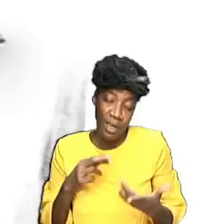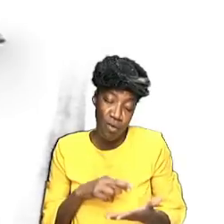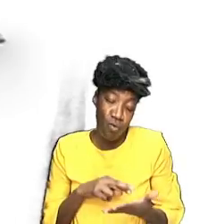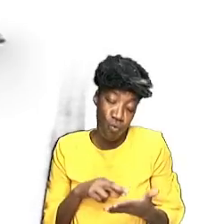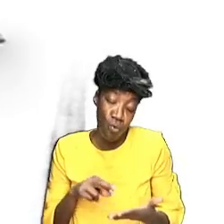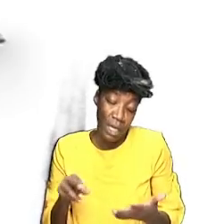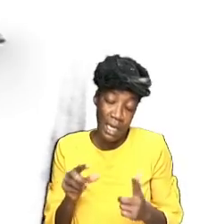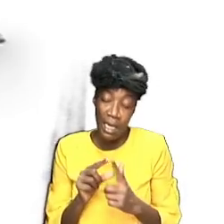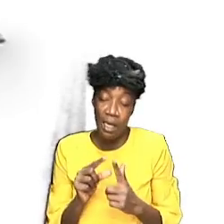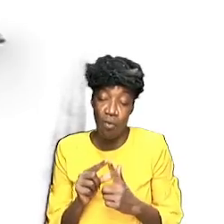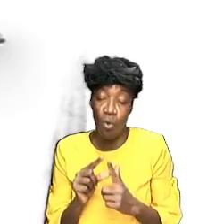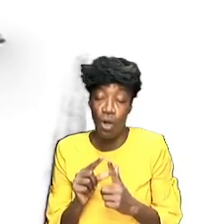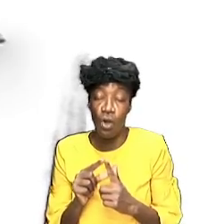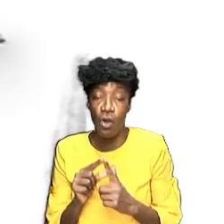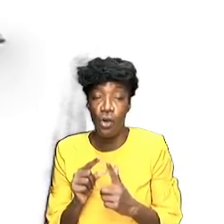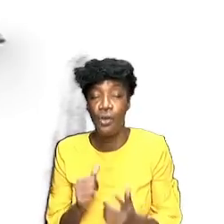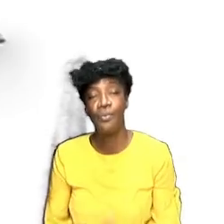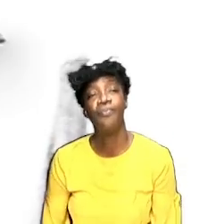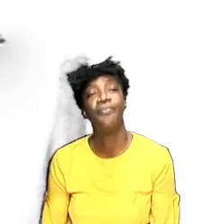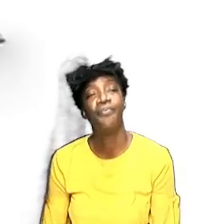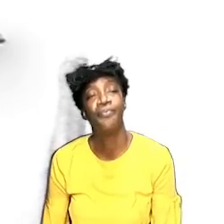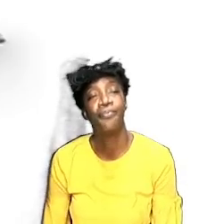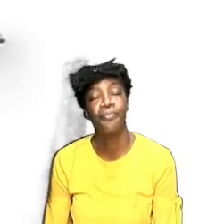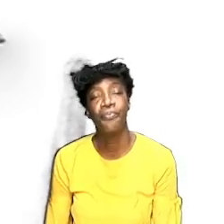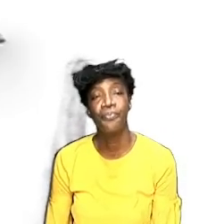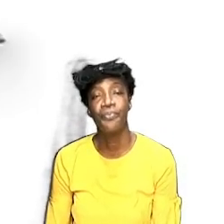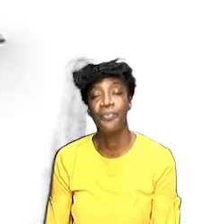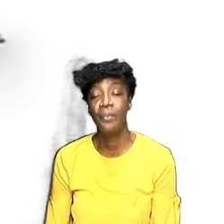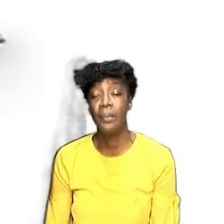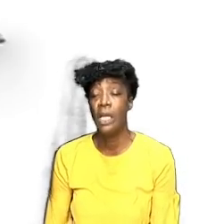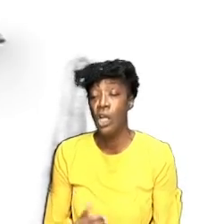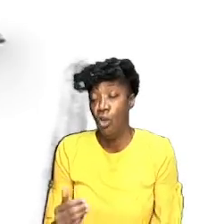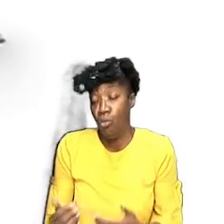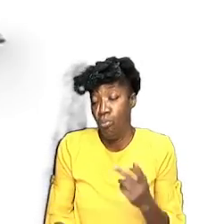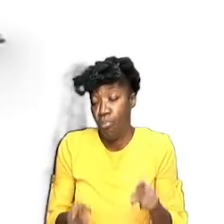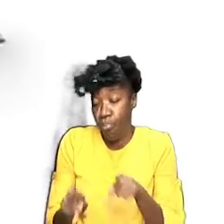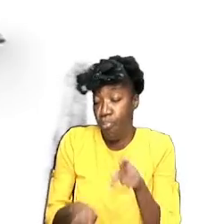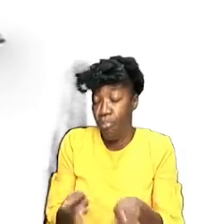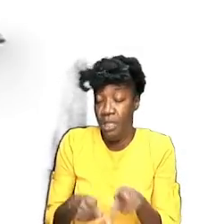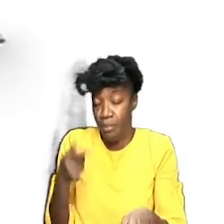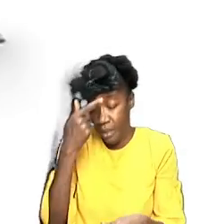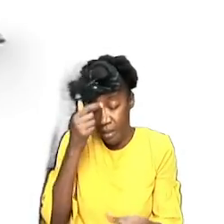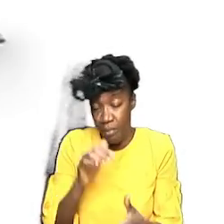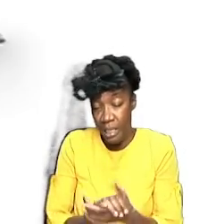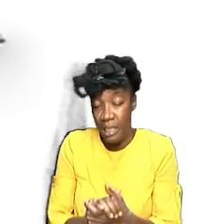many issues, even in the first century church, Gnostic believes that the body